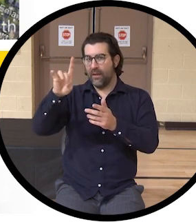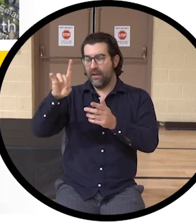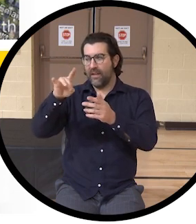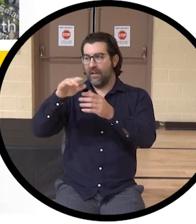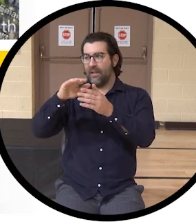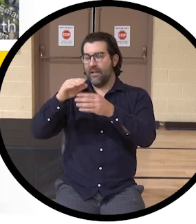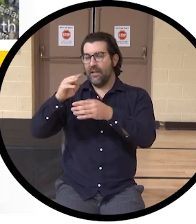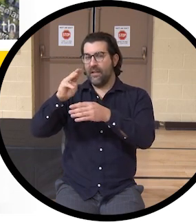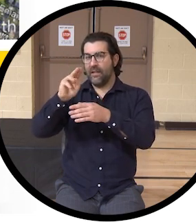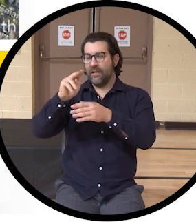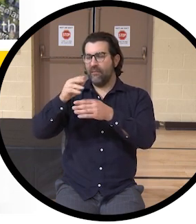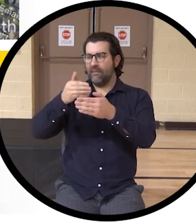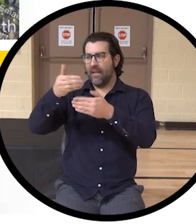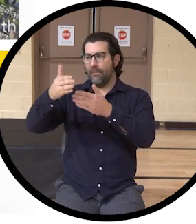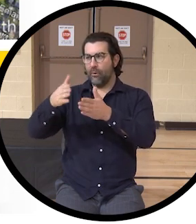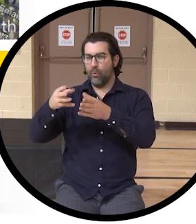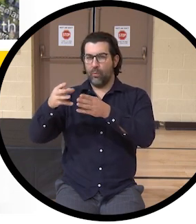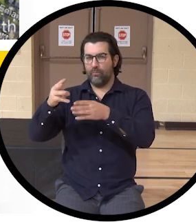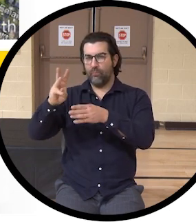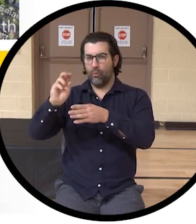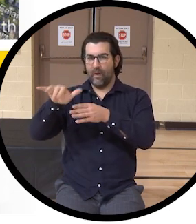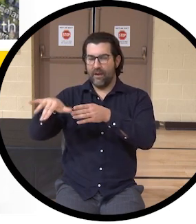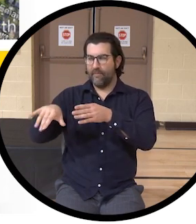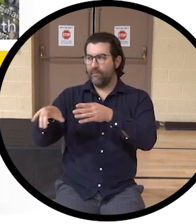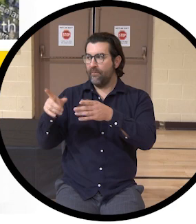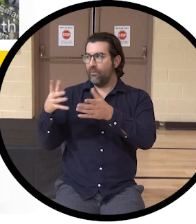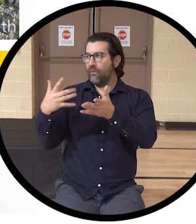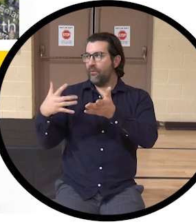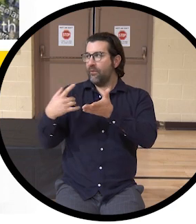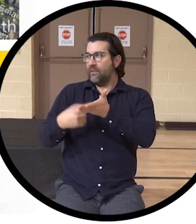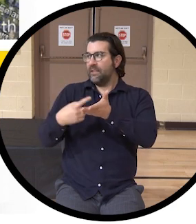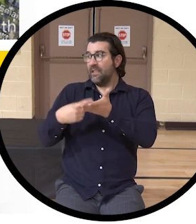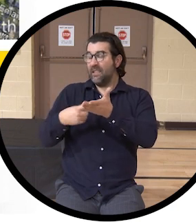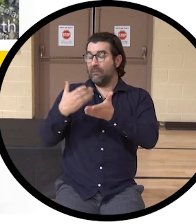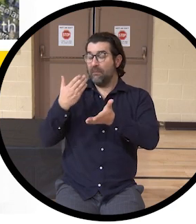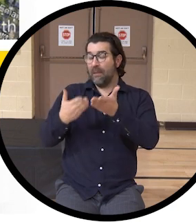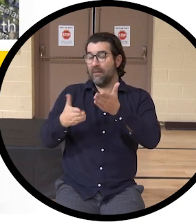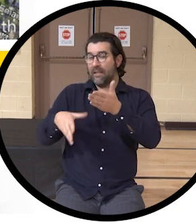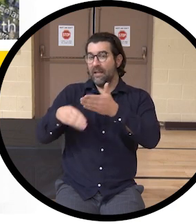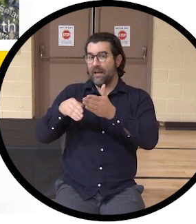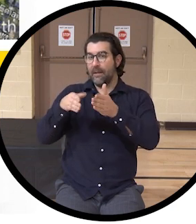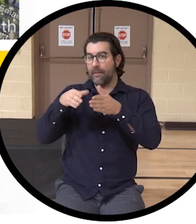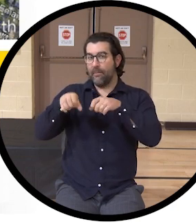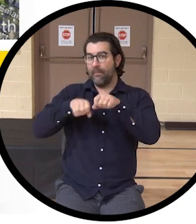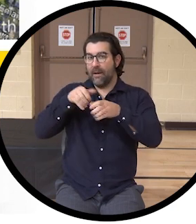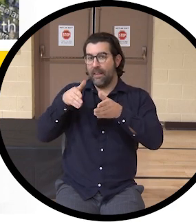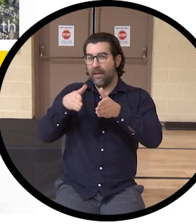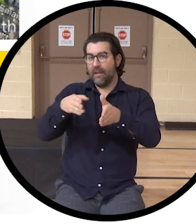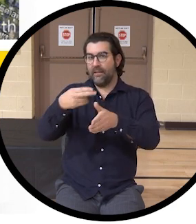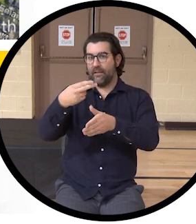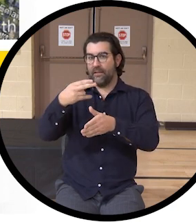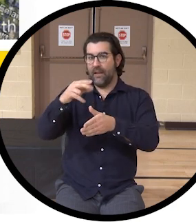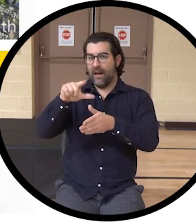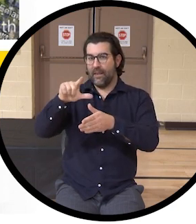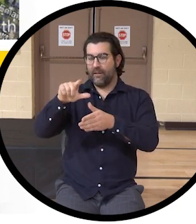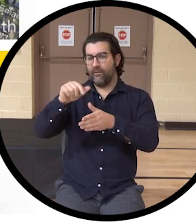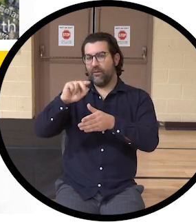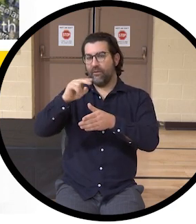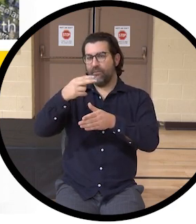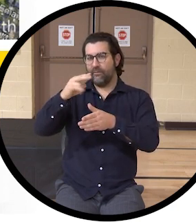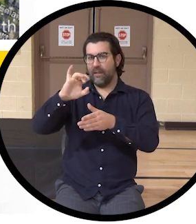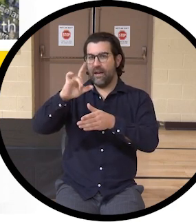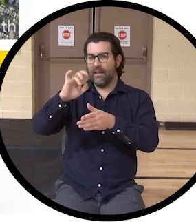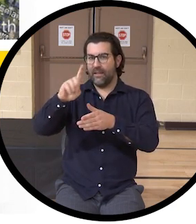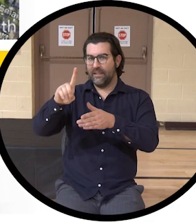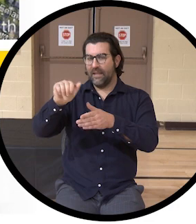we have proposed, and the community has discussed, a future bike lanes on Highland Ave. Something kind of interesting about Stanton